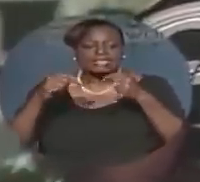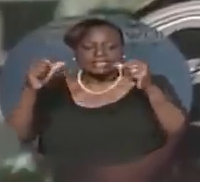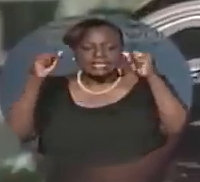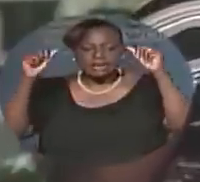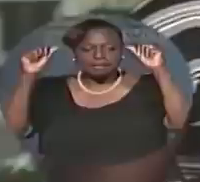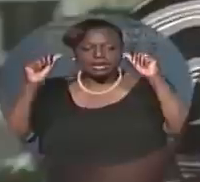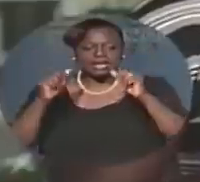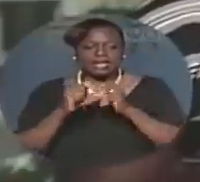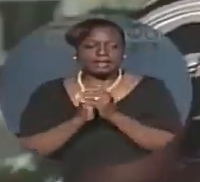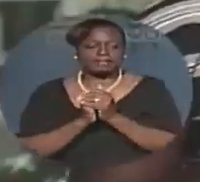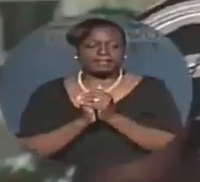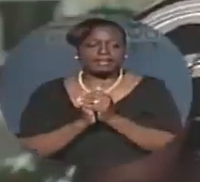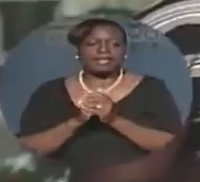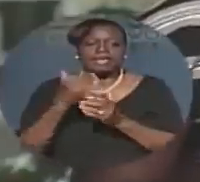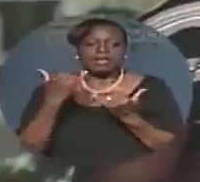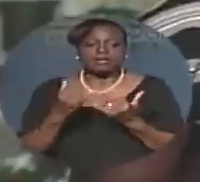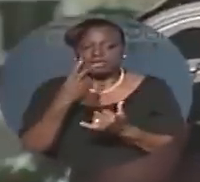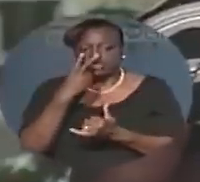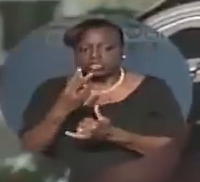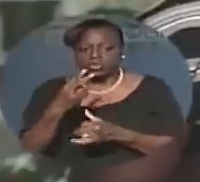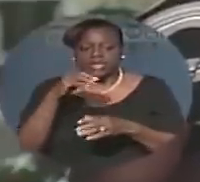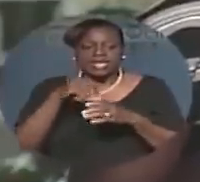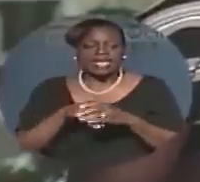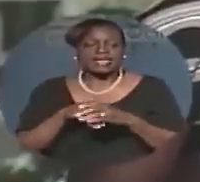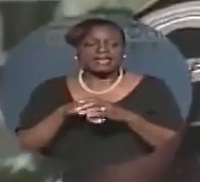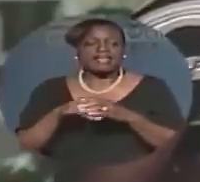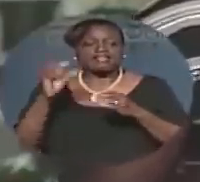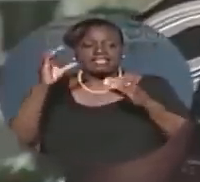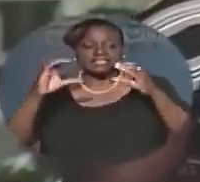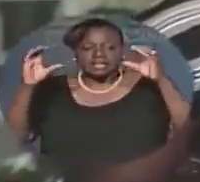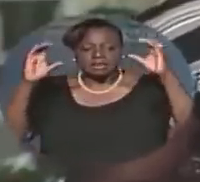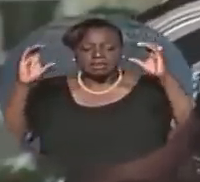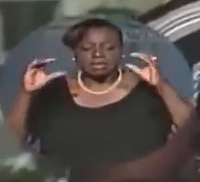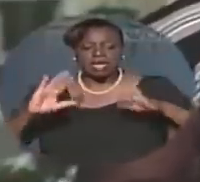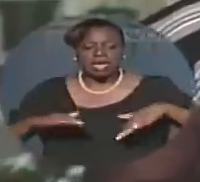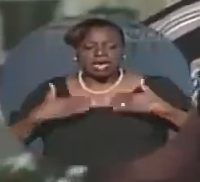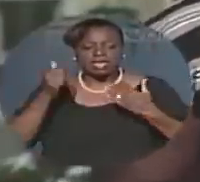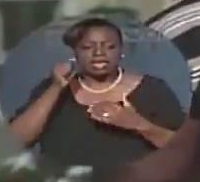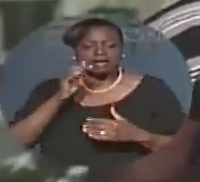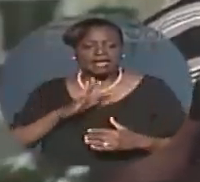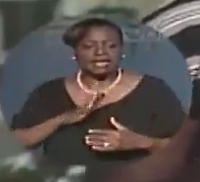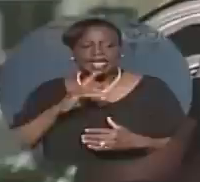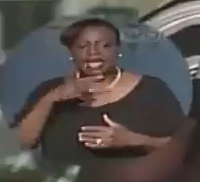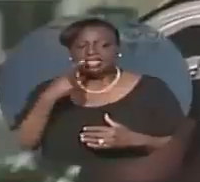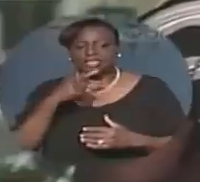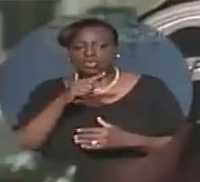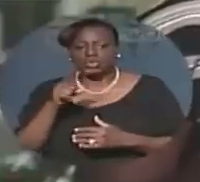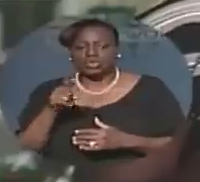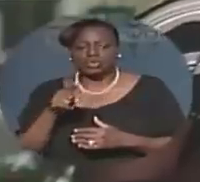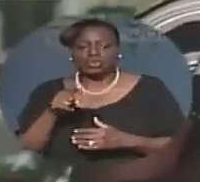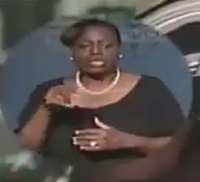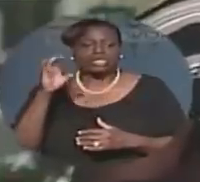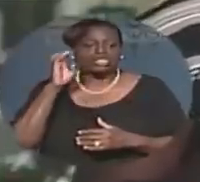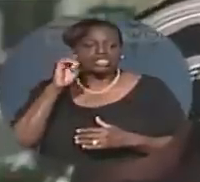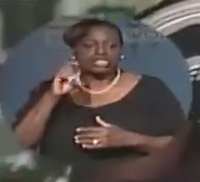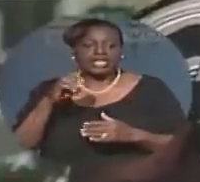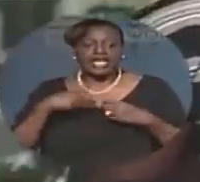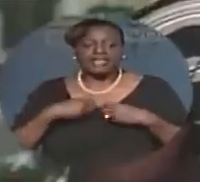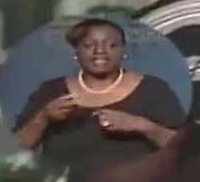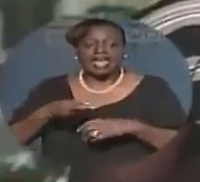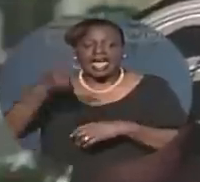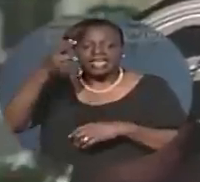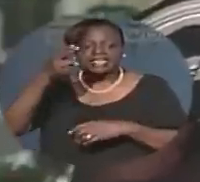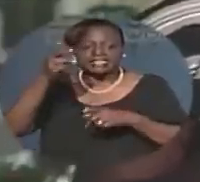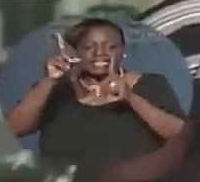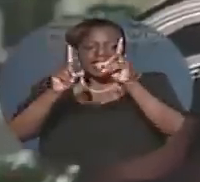occasion. Now, you saw in the ceremony that we had just a few minutes ago a young lady who I told you all that she scored the highest